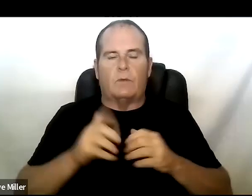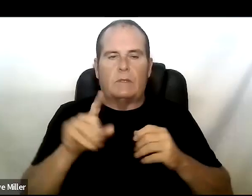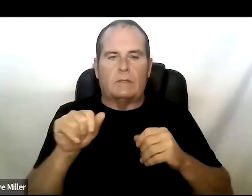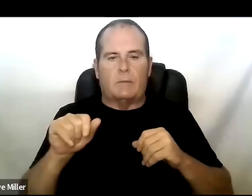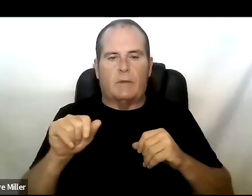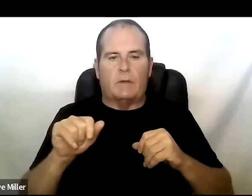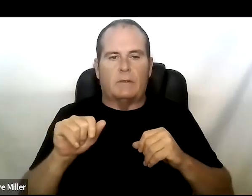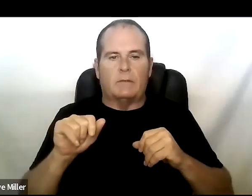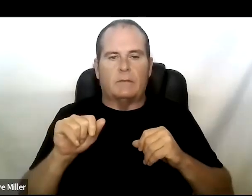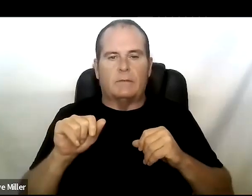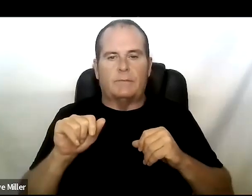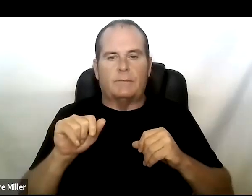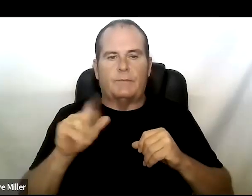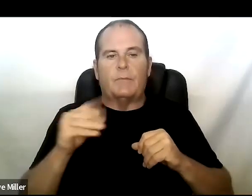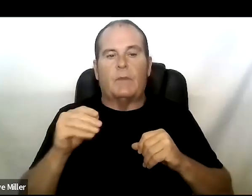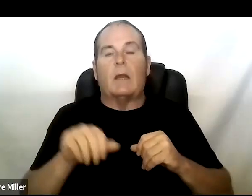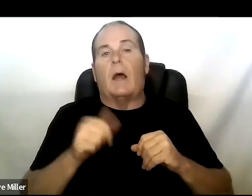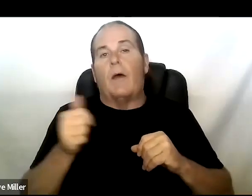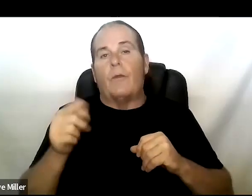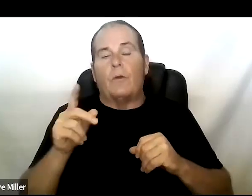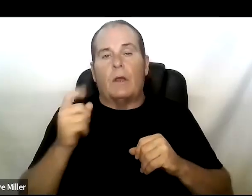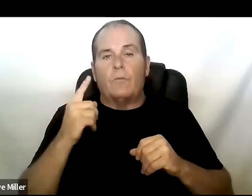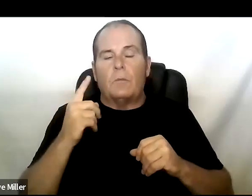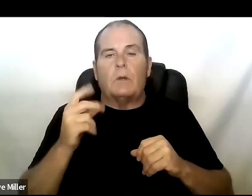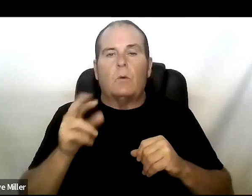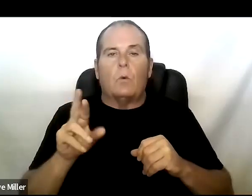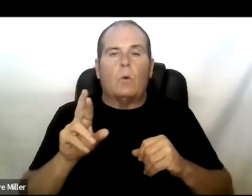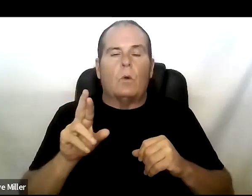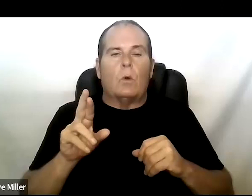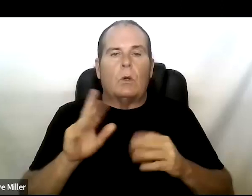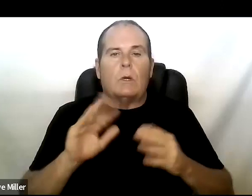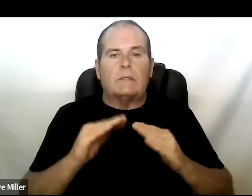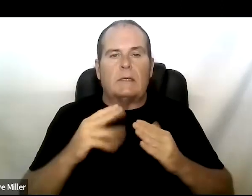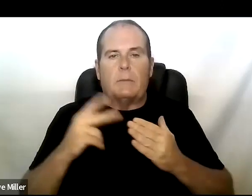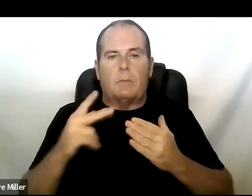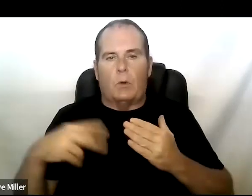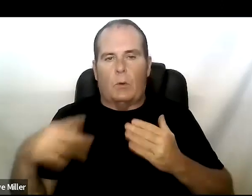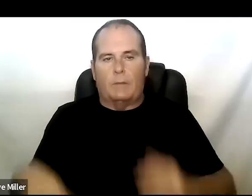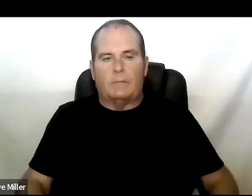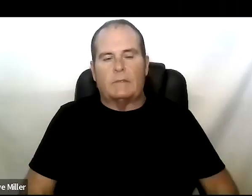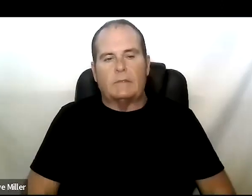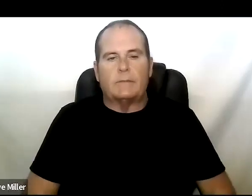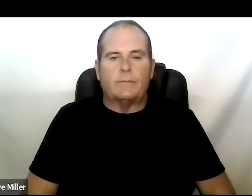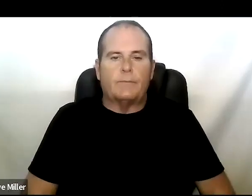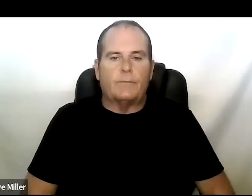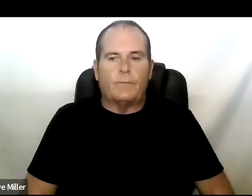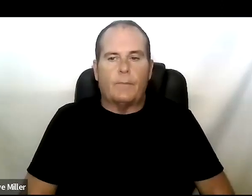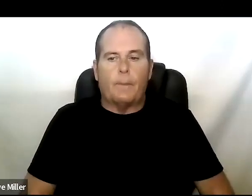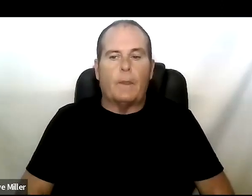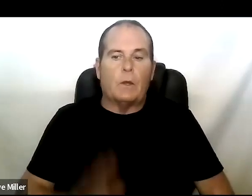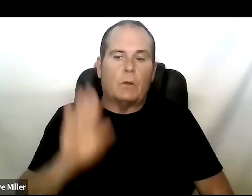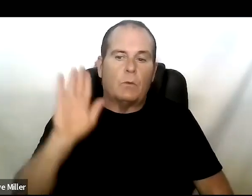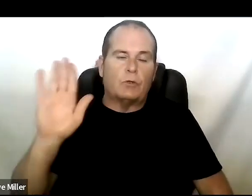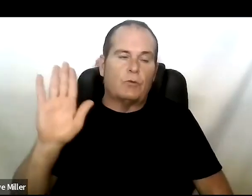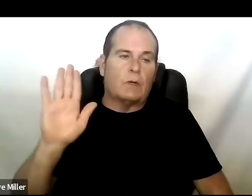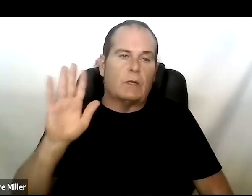disabilities and other government or city programs? Once again, you can raise your hand